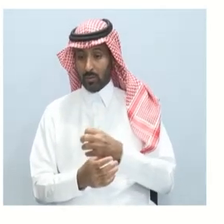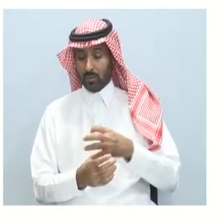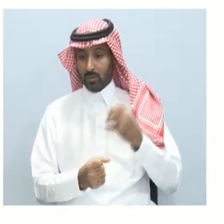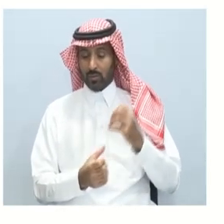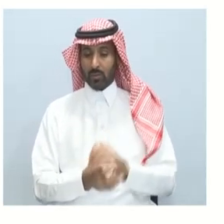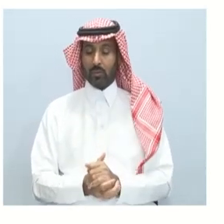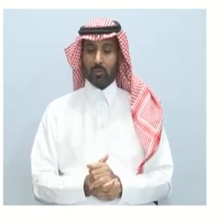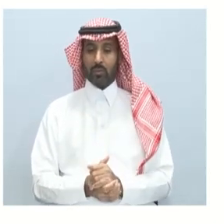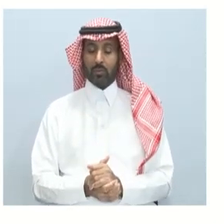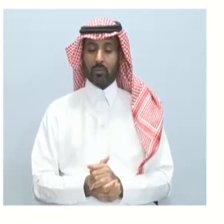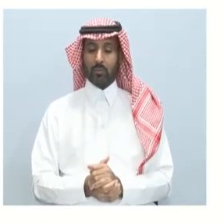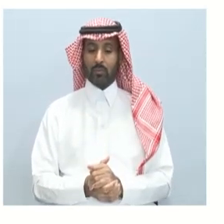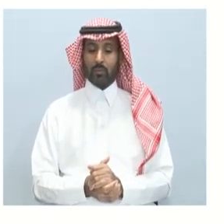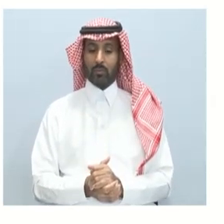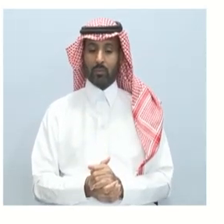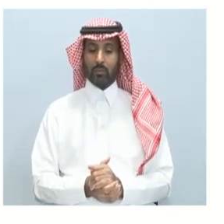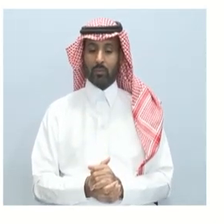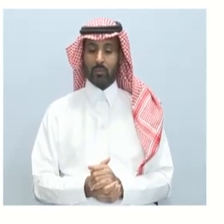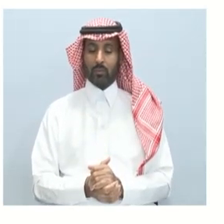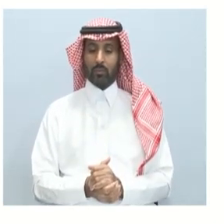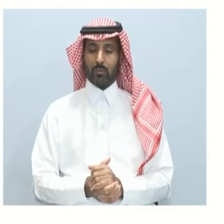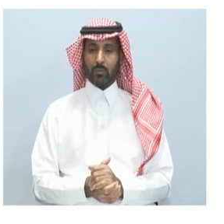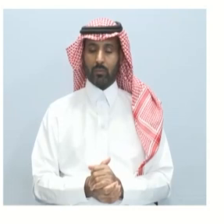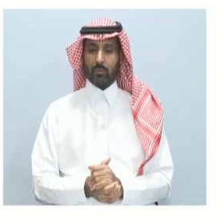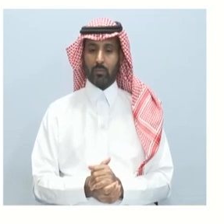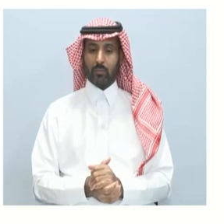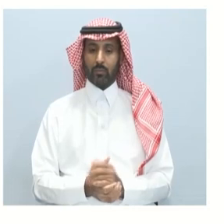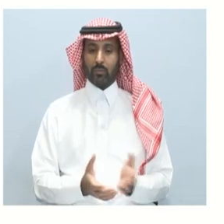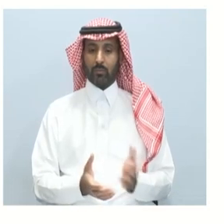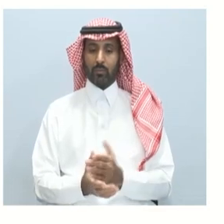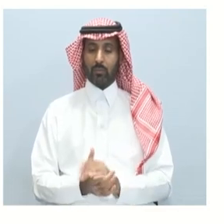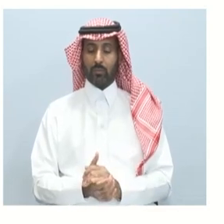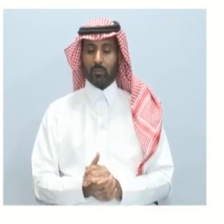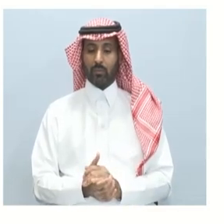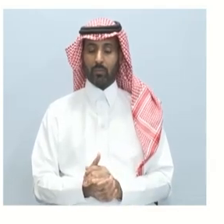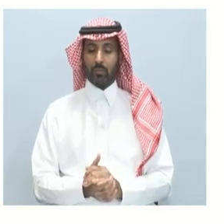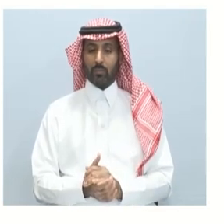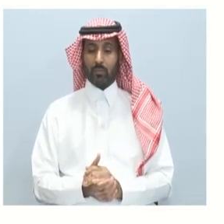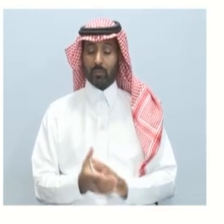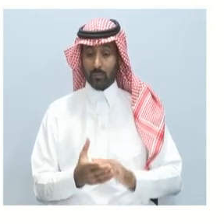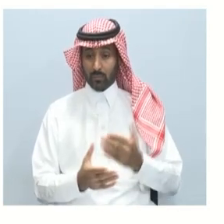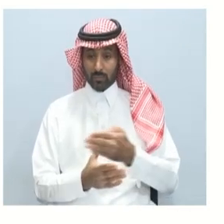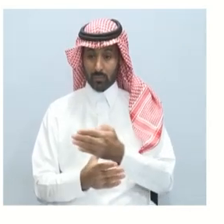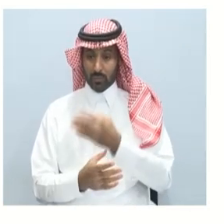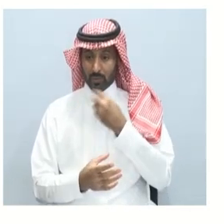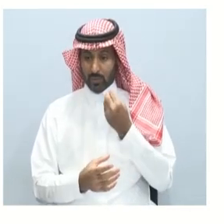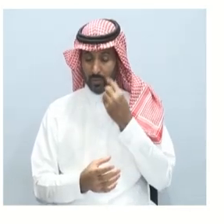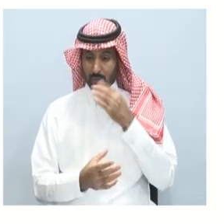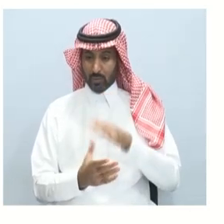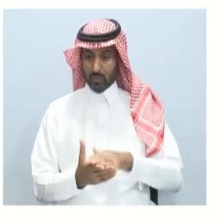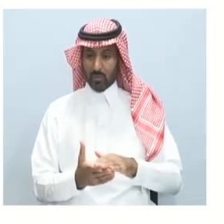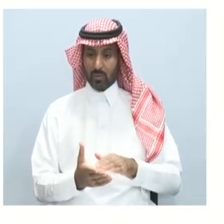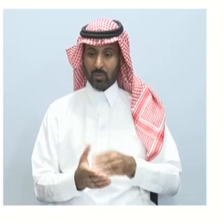the anemone has the chance to sting and eat it. Other services the clownfish performs are cleaning up food scraps and